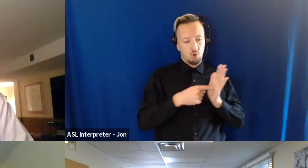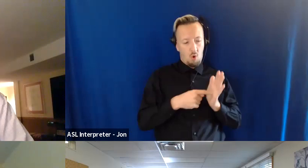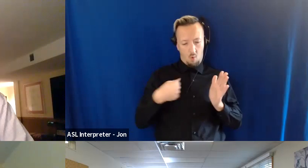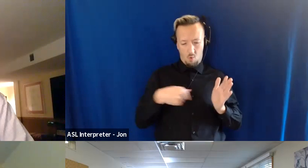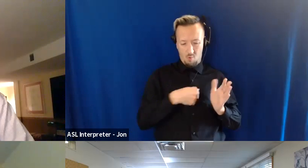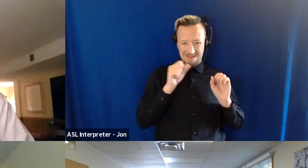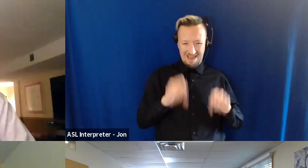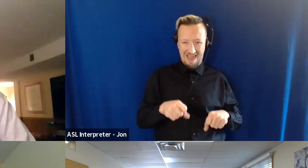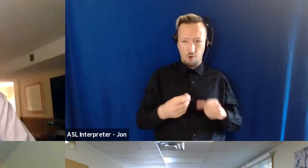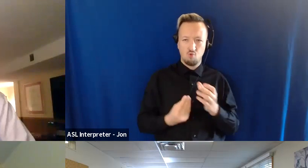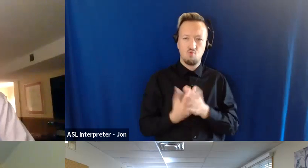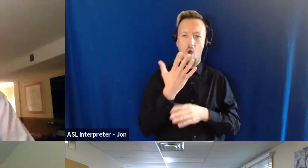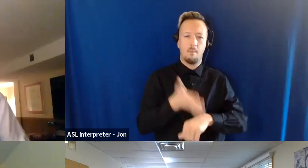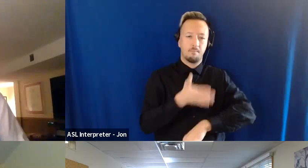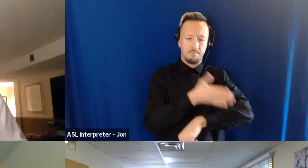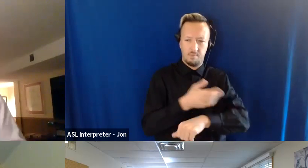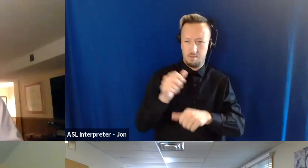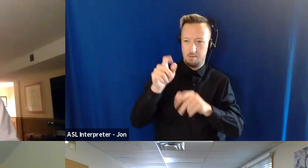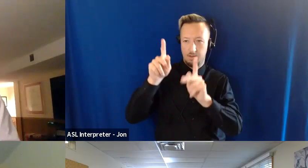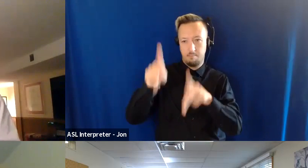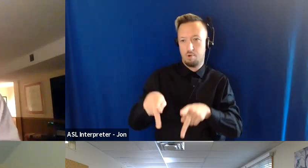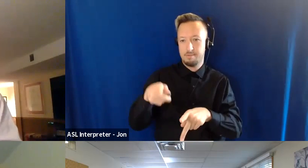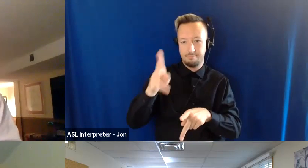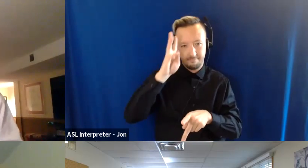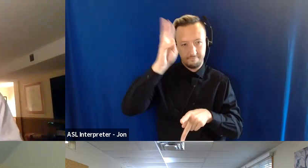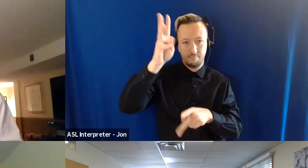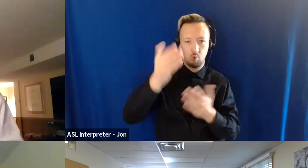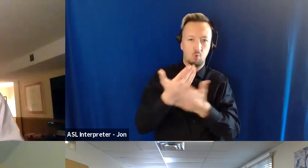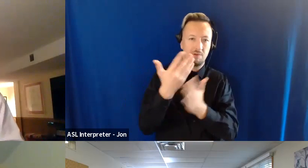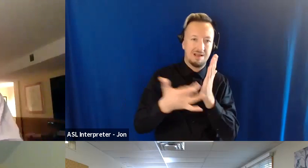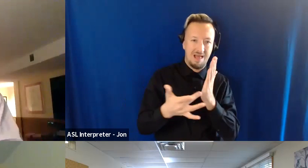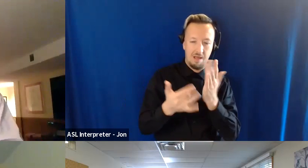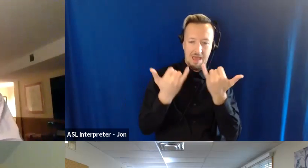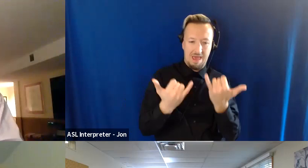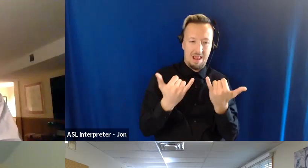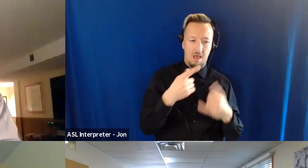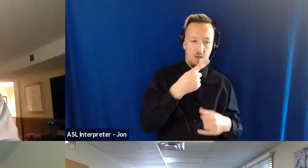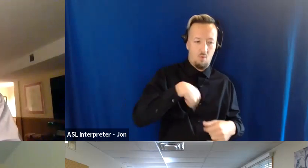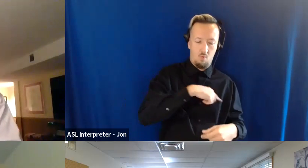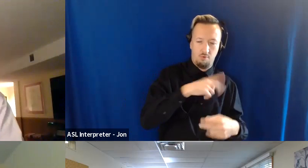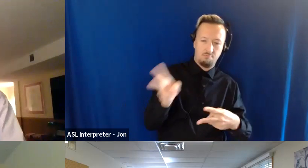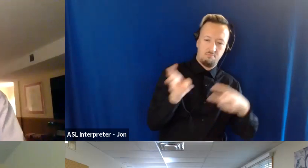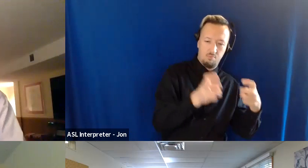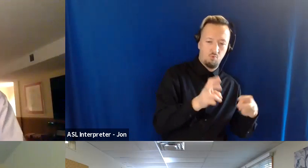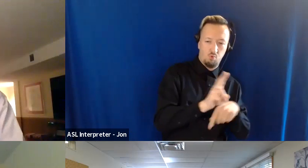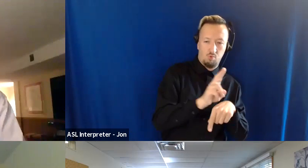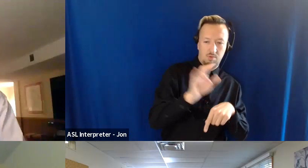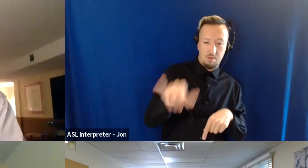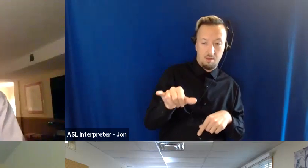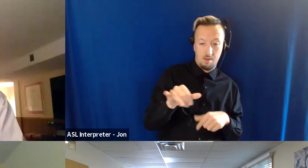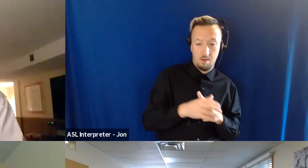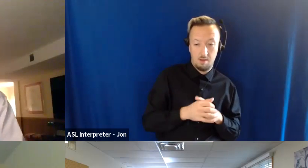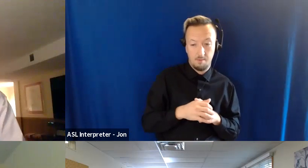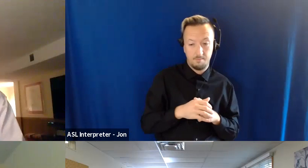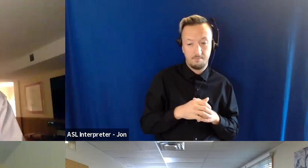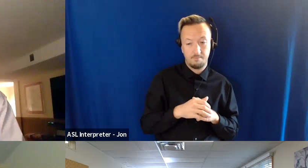technology that somebody made up for some weird reason. And now we're using it to get our word across. So in a